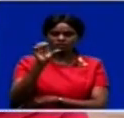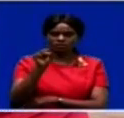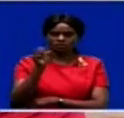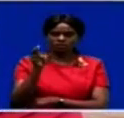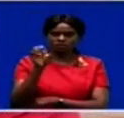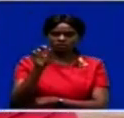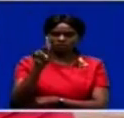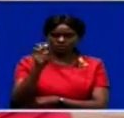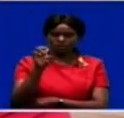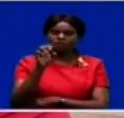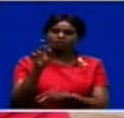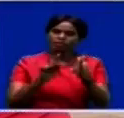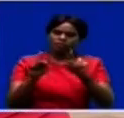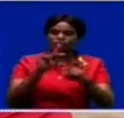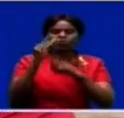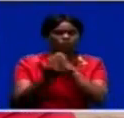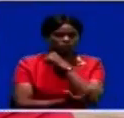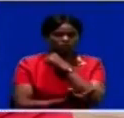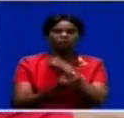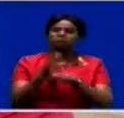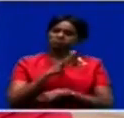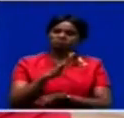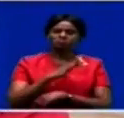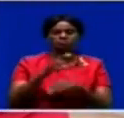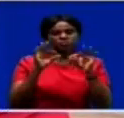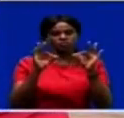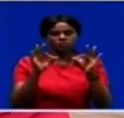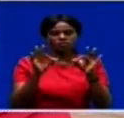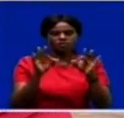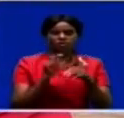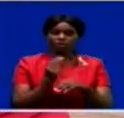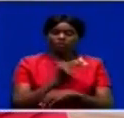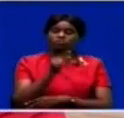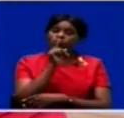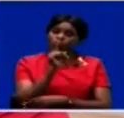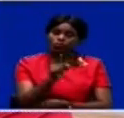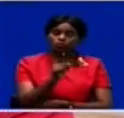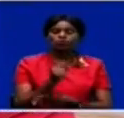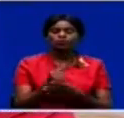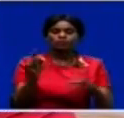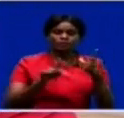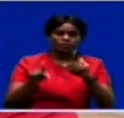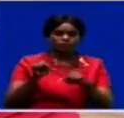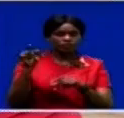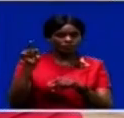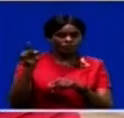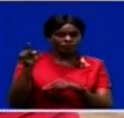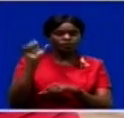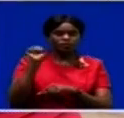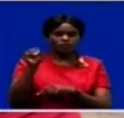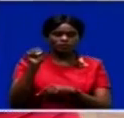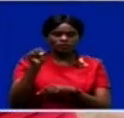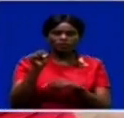received very, very well in Sesheke. And there's no doubt whatsoever that the people of Sesheke will